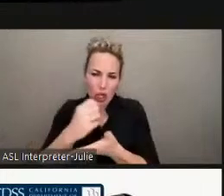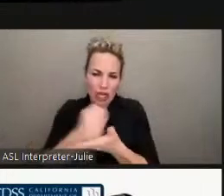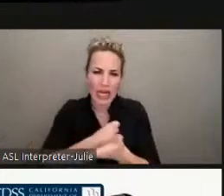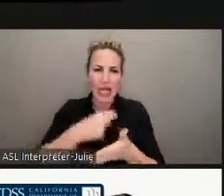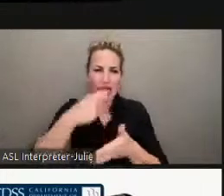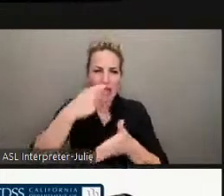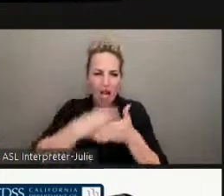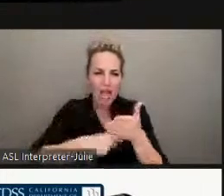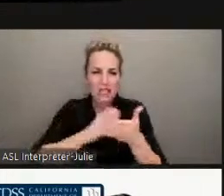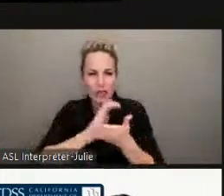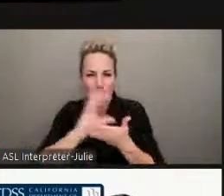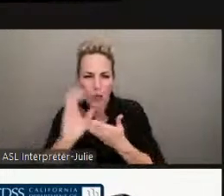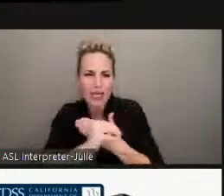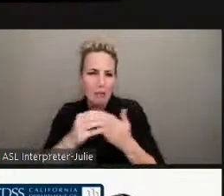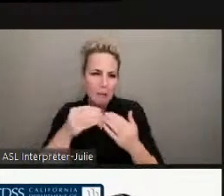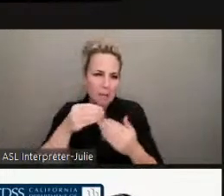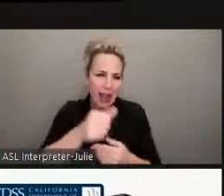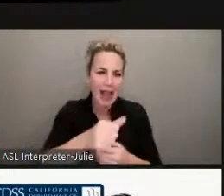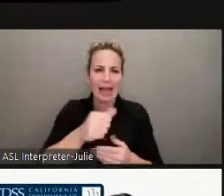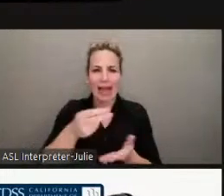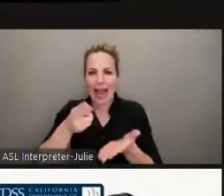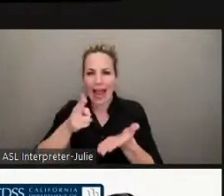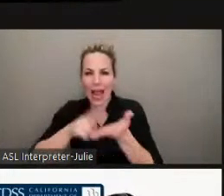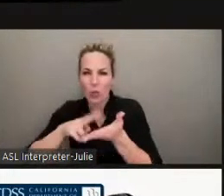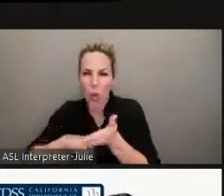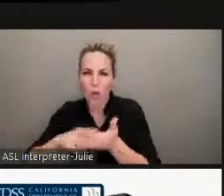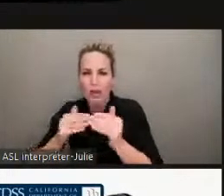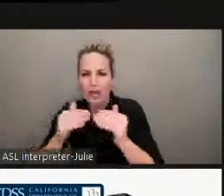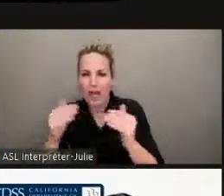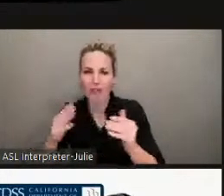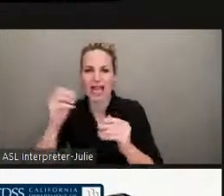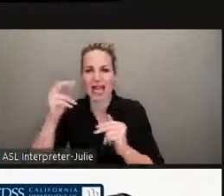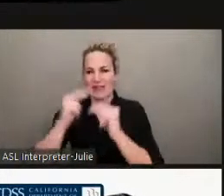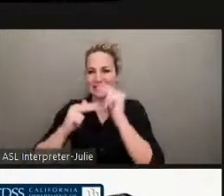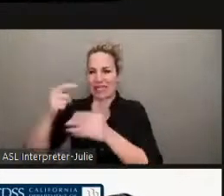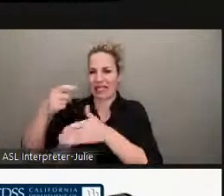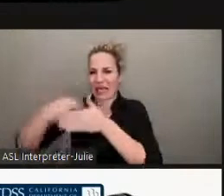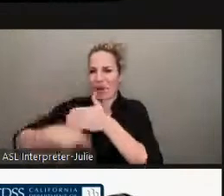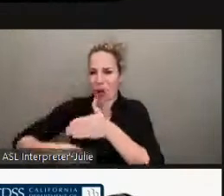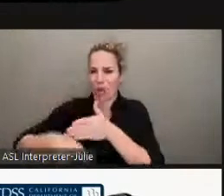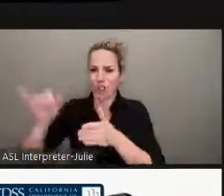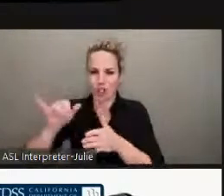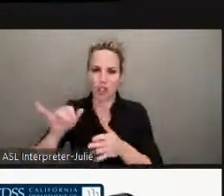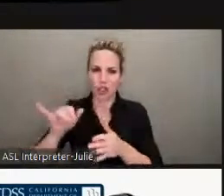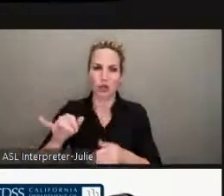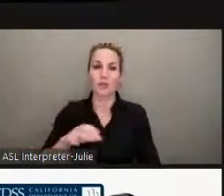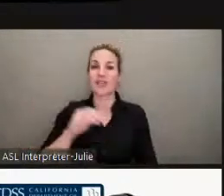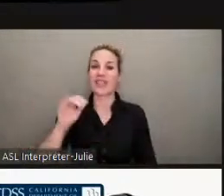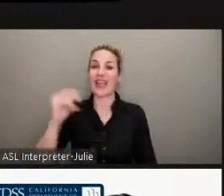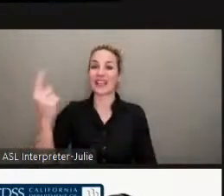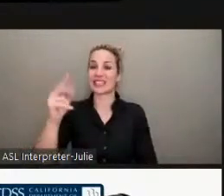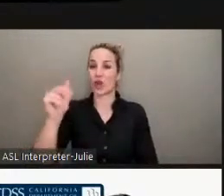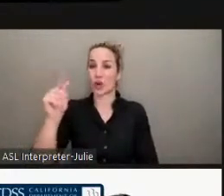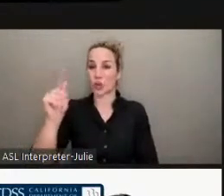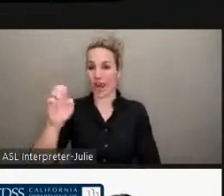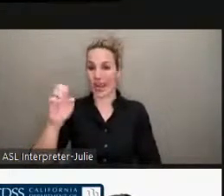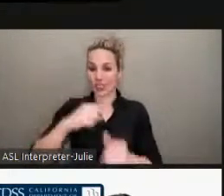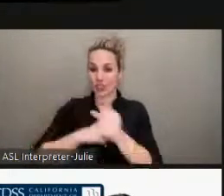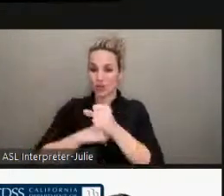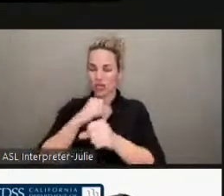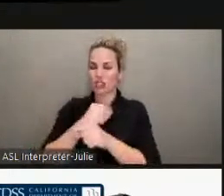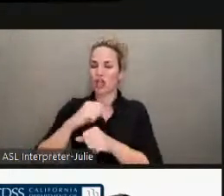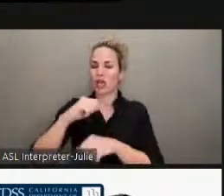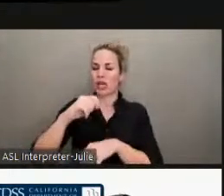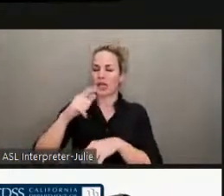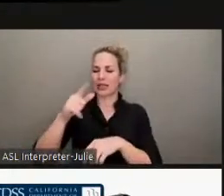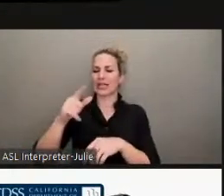and supplies, enrollment levels, and facility costs. The approach for a single rate structure also includes base rates guided by